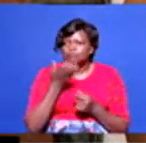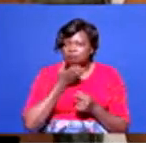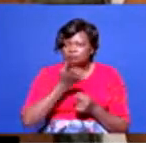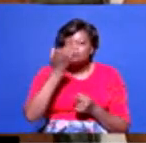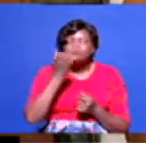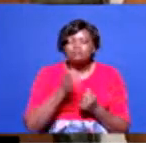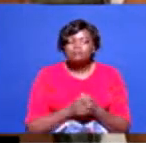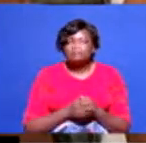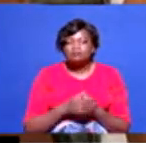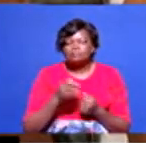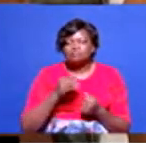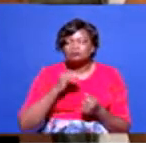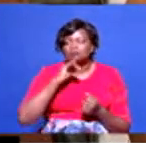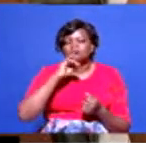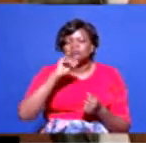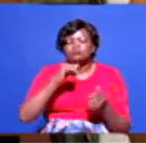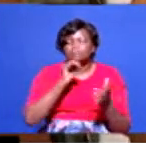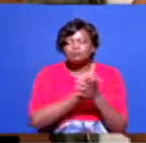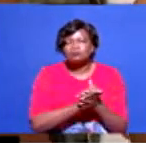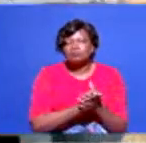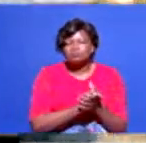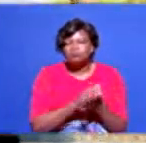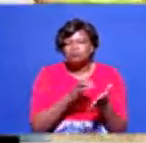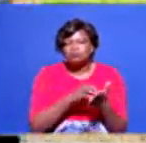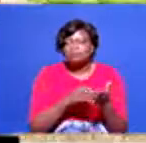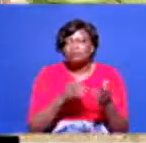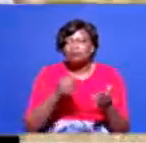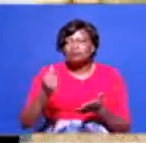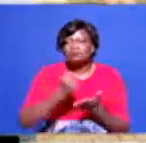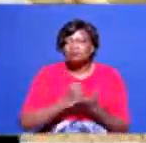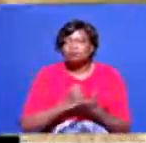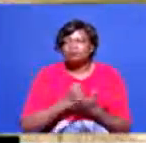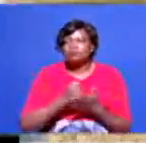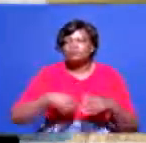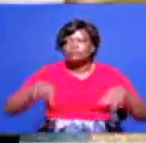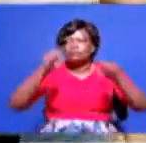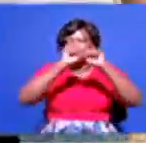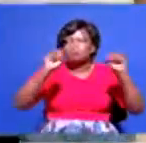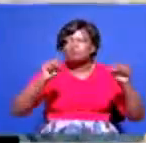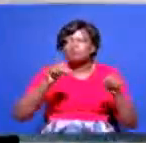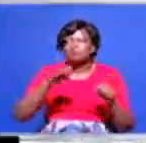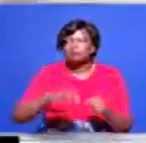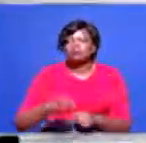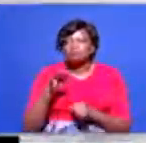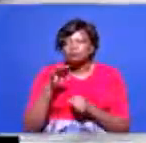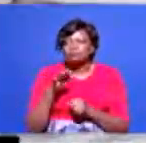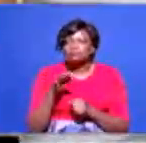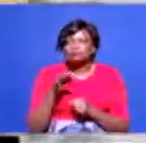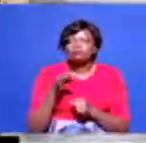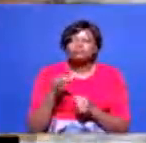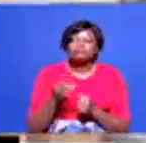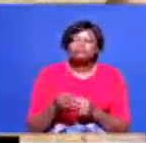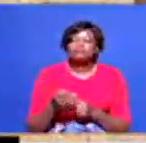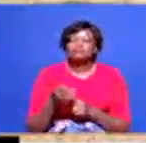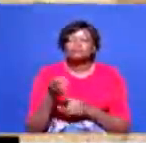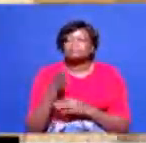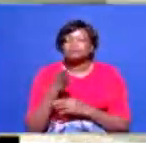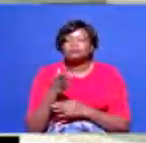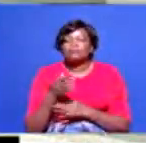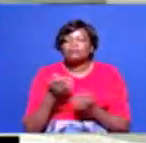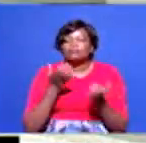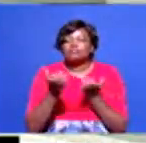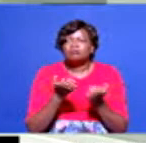Nairobi governor, has been appointed as the President's Special Envoy on Trade. For Prime Edition, I'm Zainab Said.